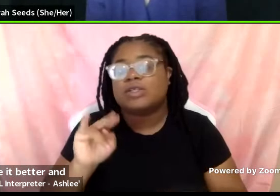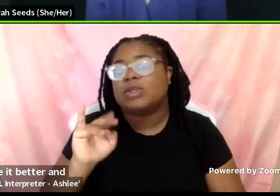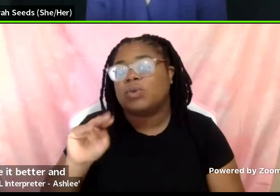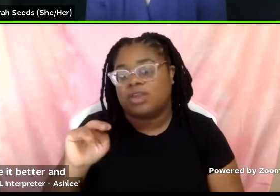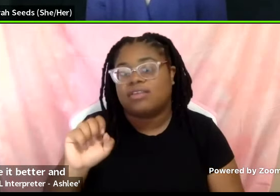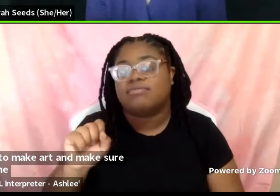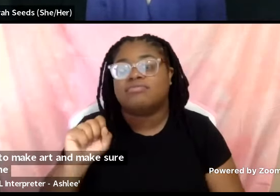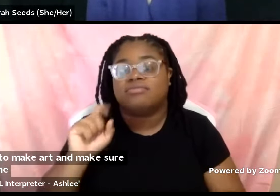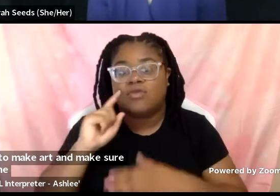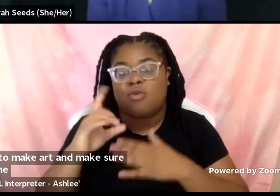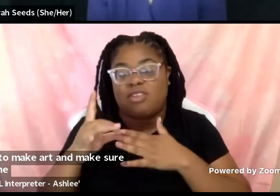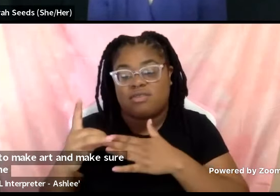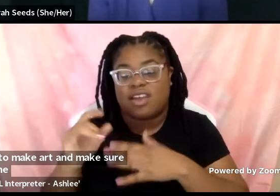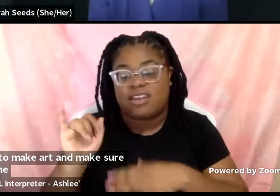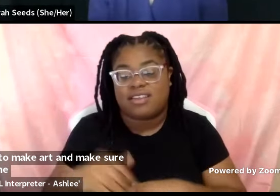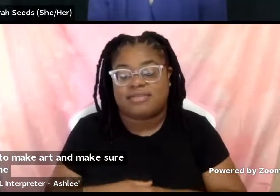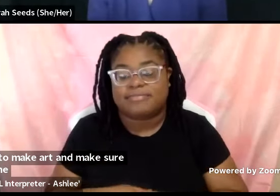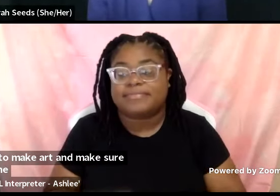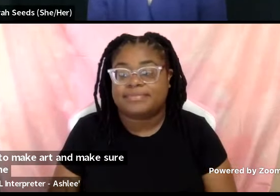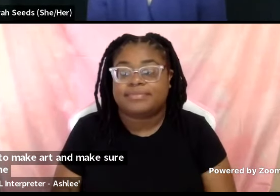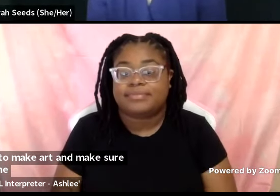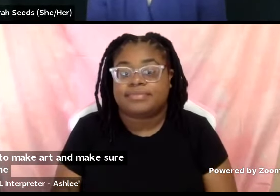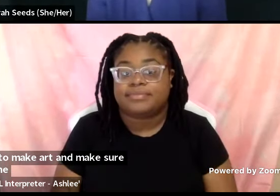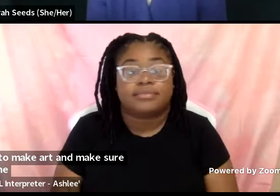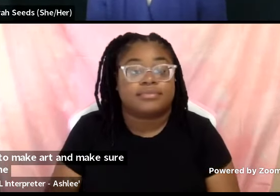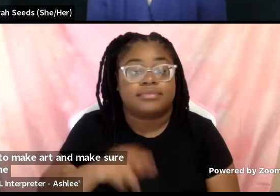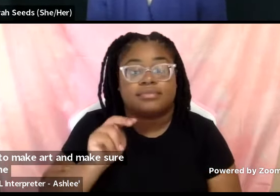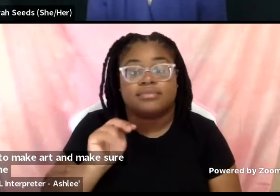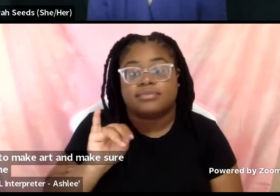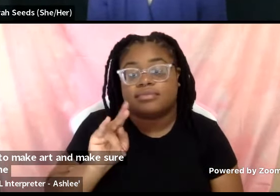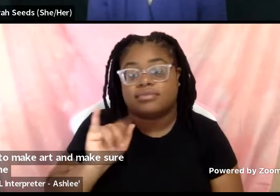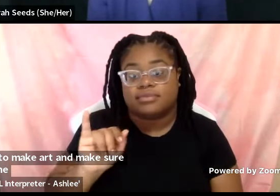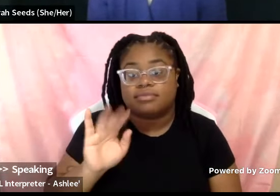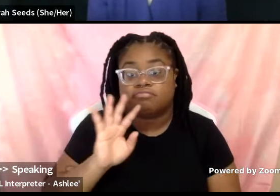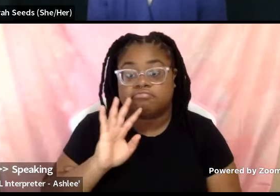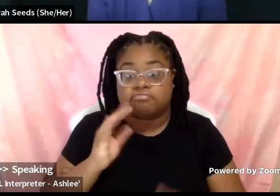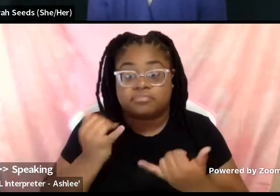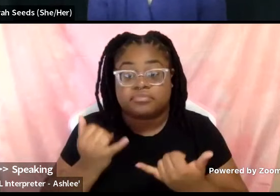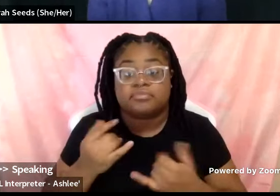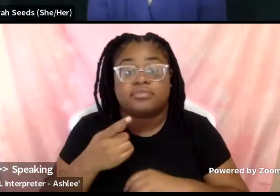for. And speaking of making art, you women,